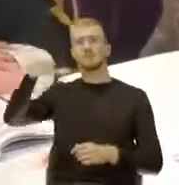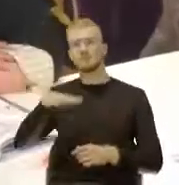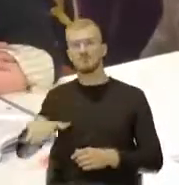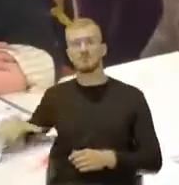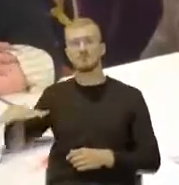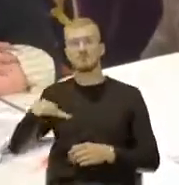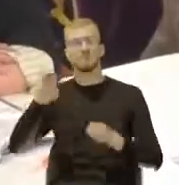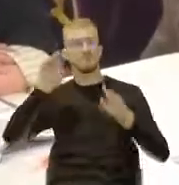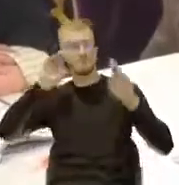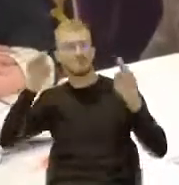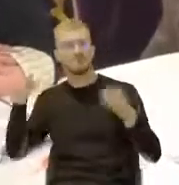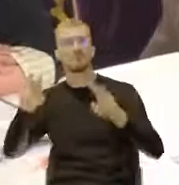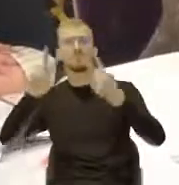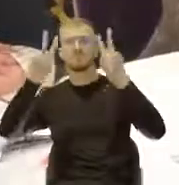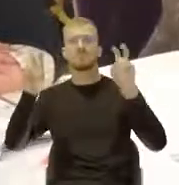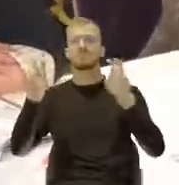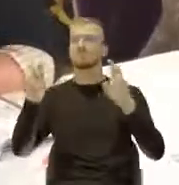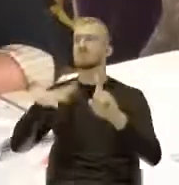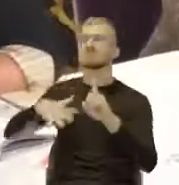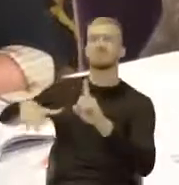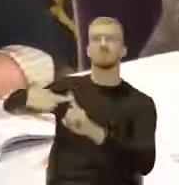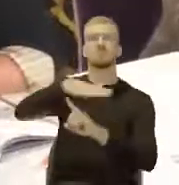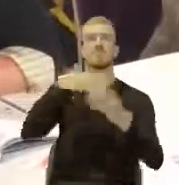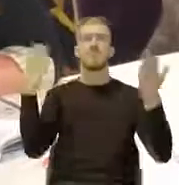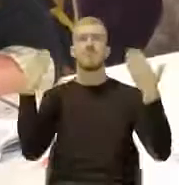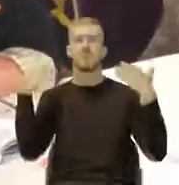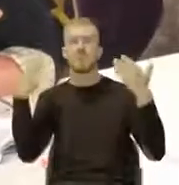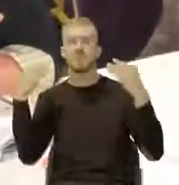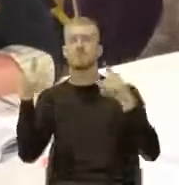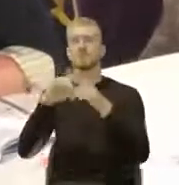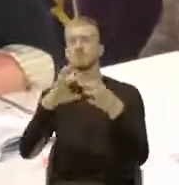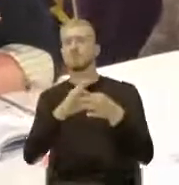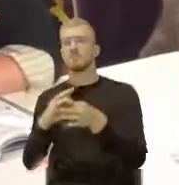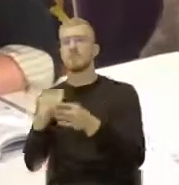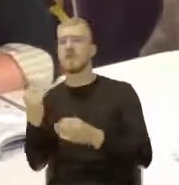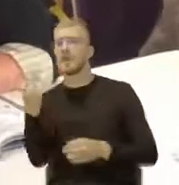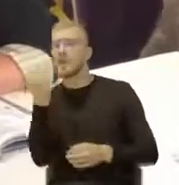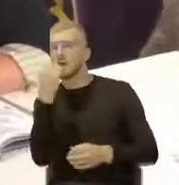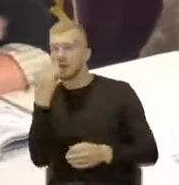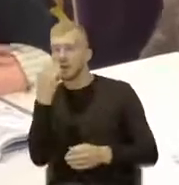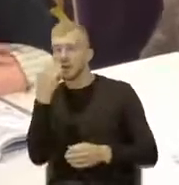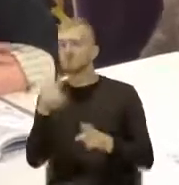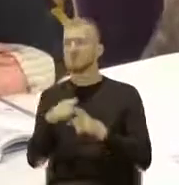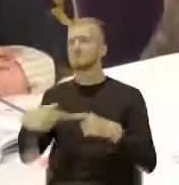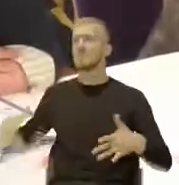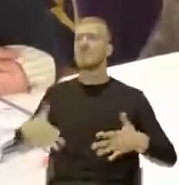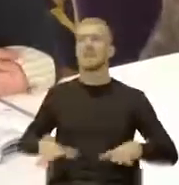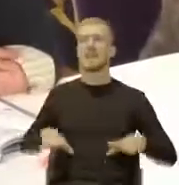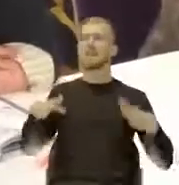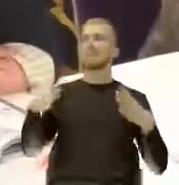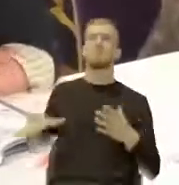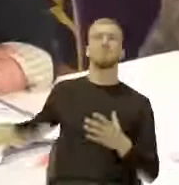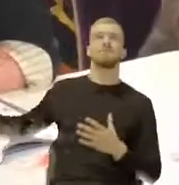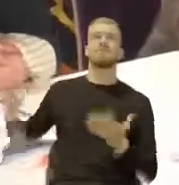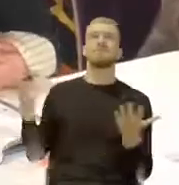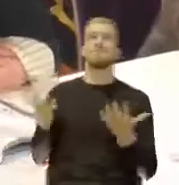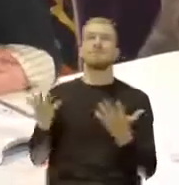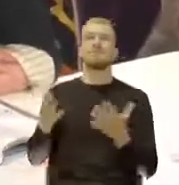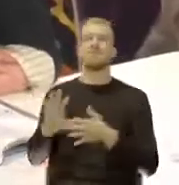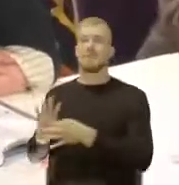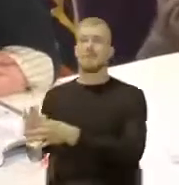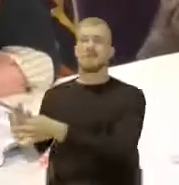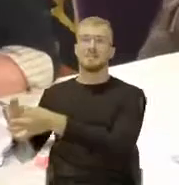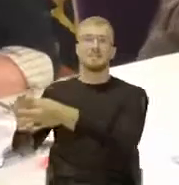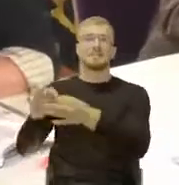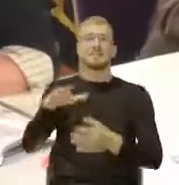or water to drink. All issues is very close linked to the health and the health equity and the environment. So having said that,